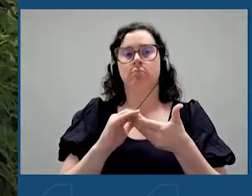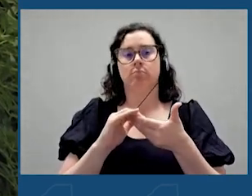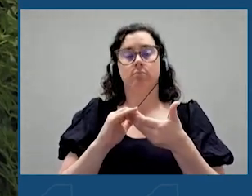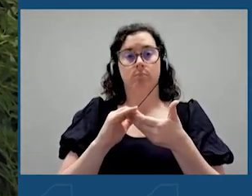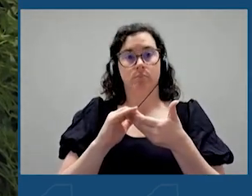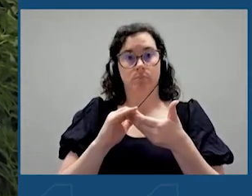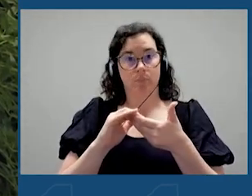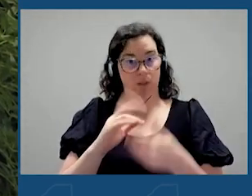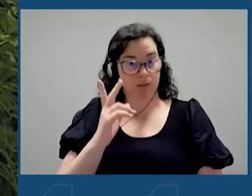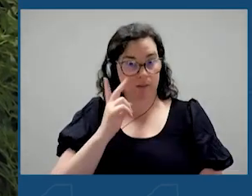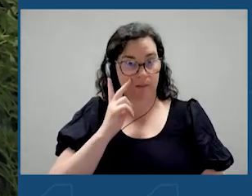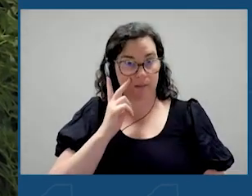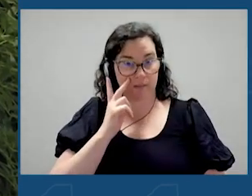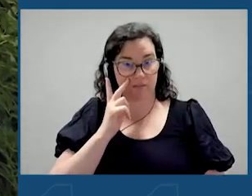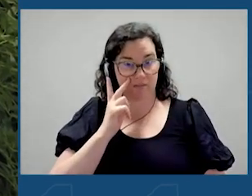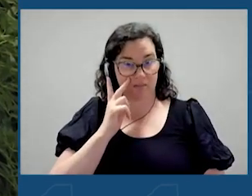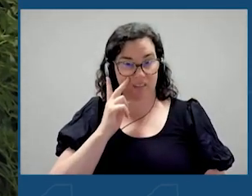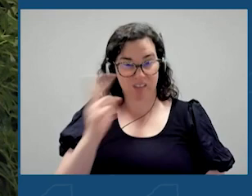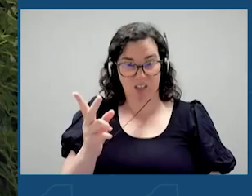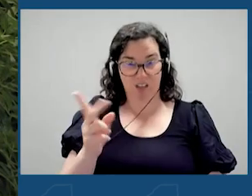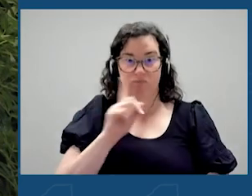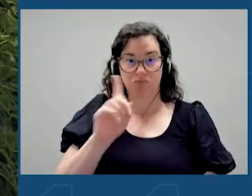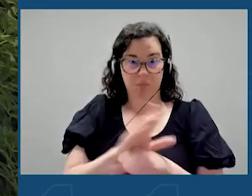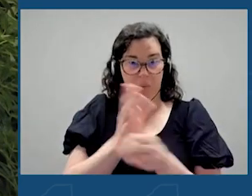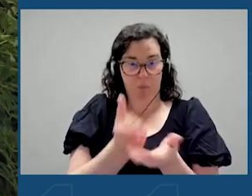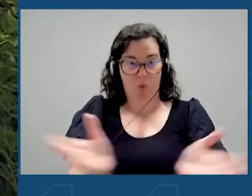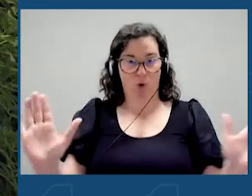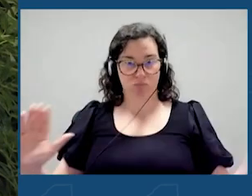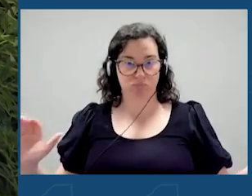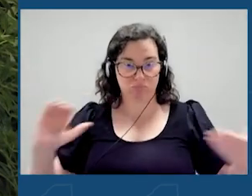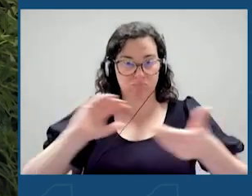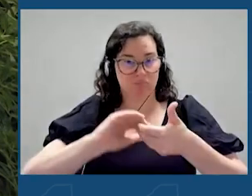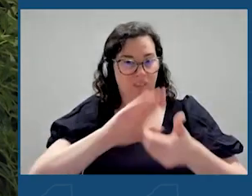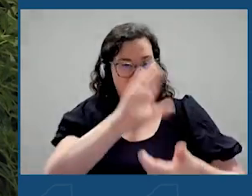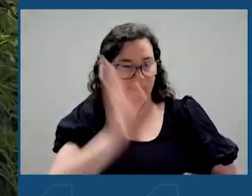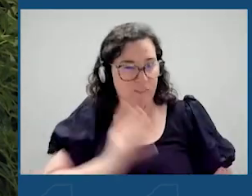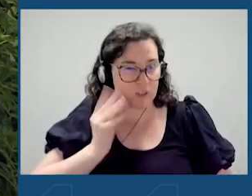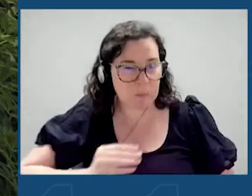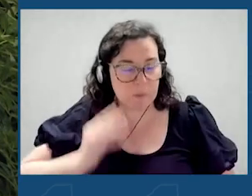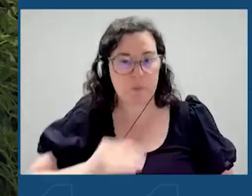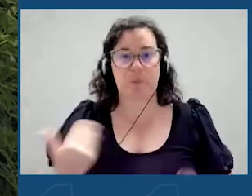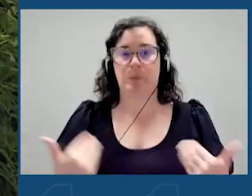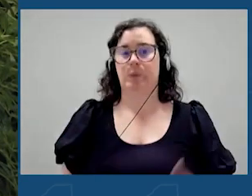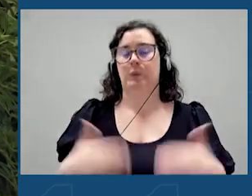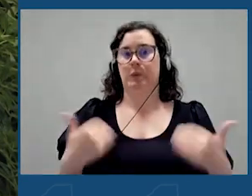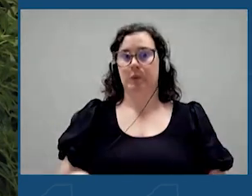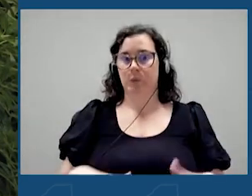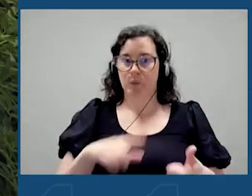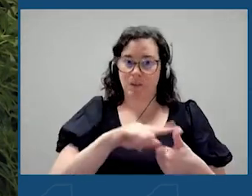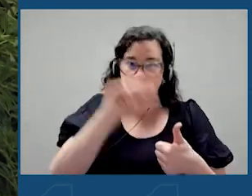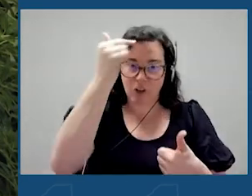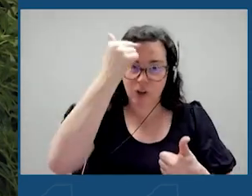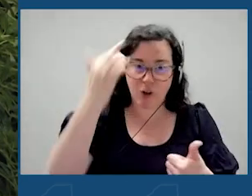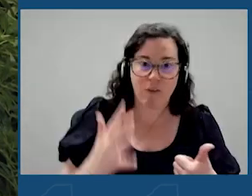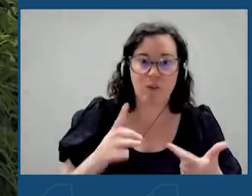public-private partnership like this come together. It's absolutely incredible. I mean, from the governor to the county to the local